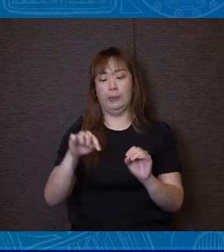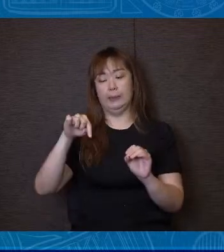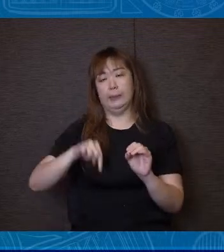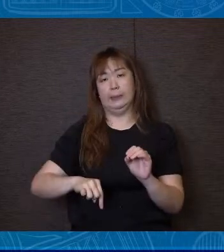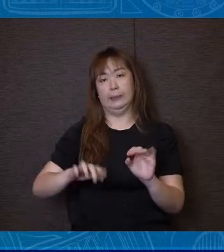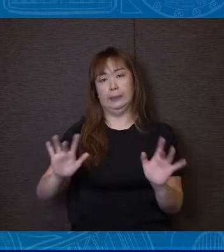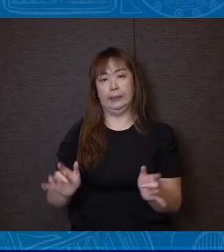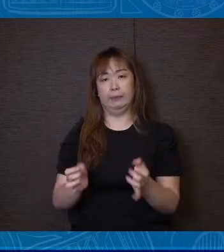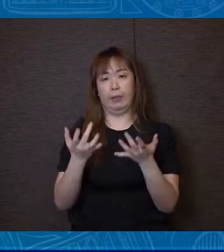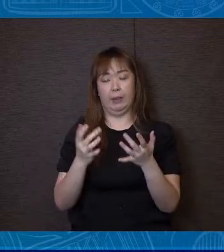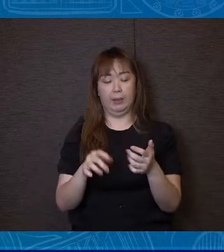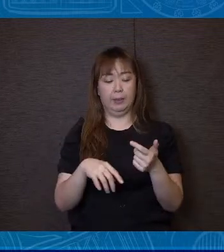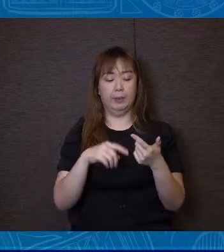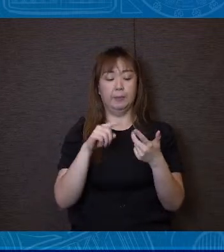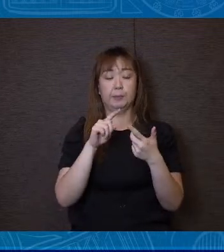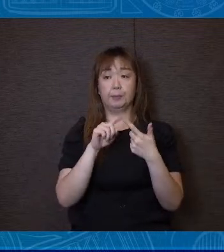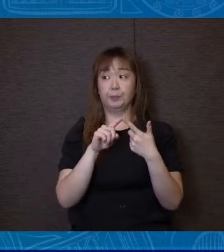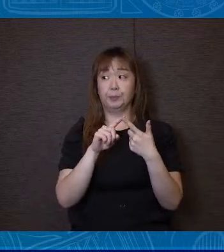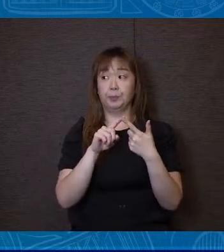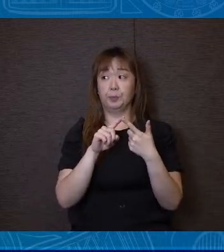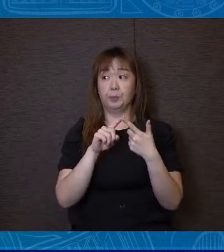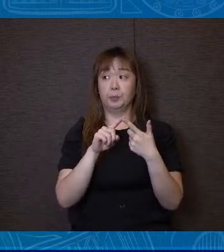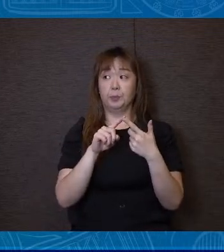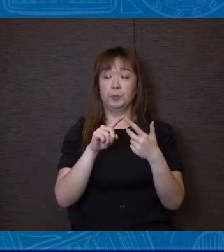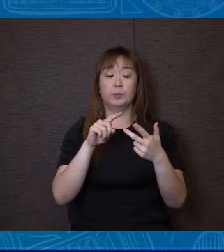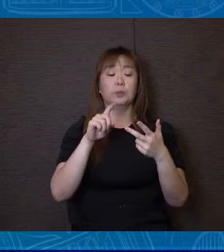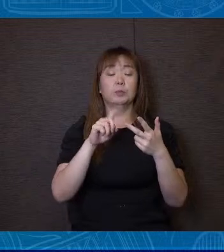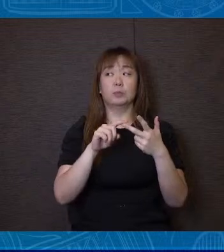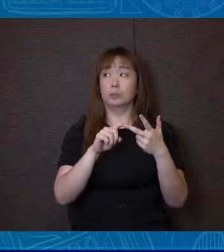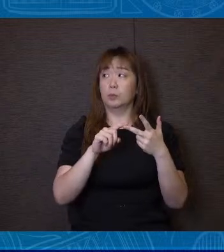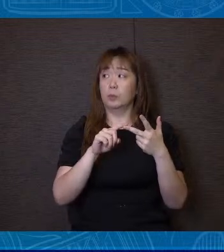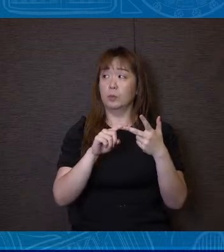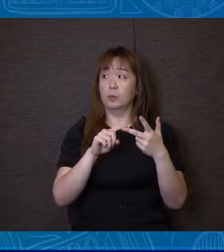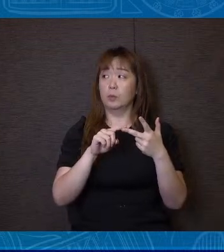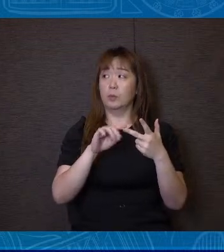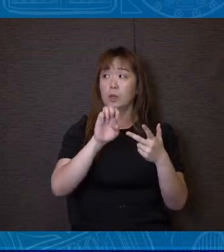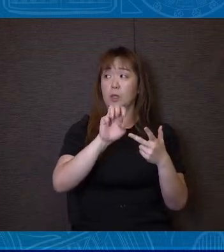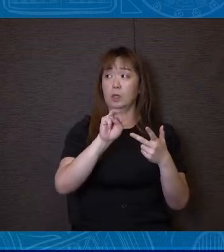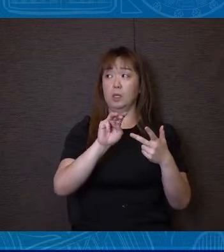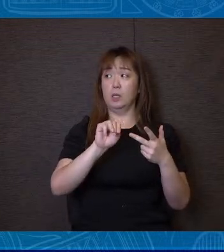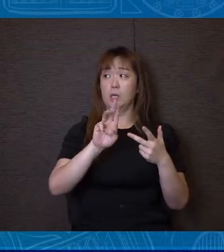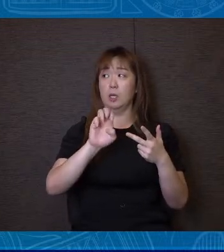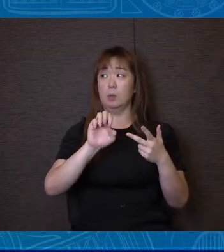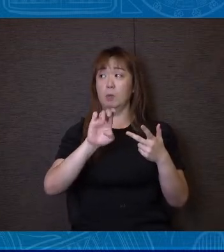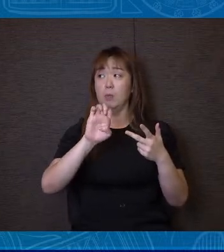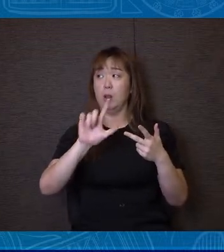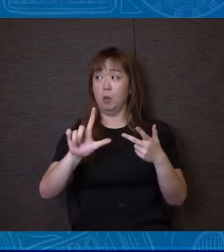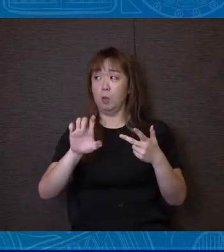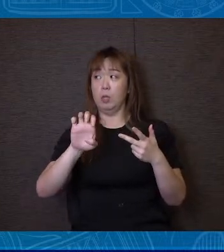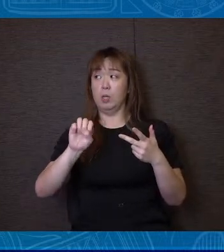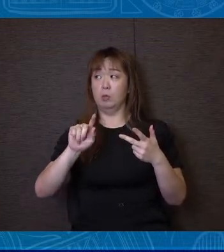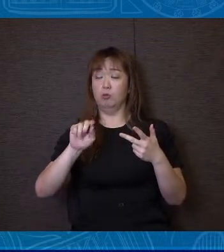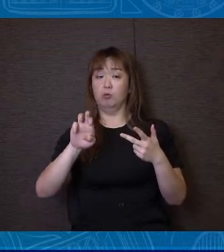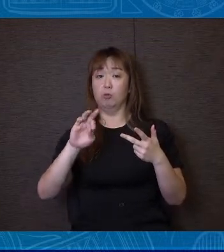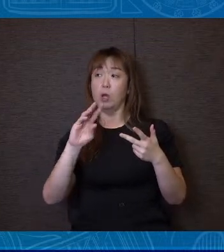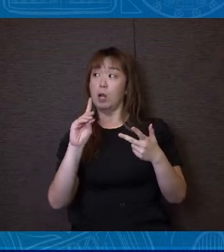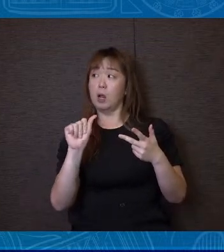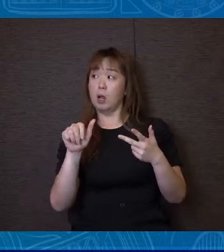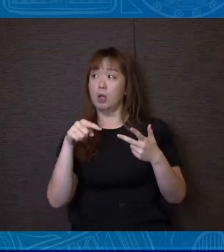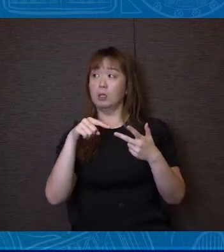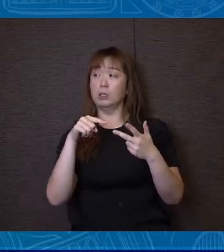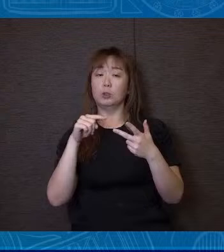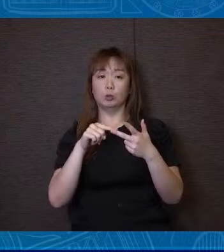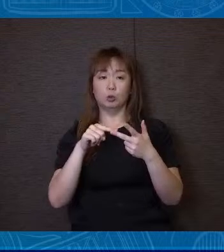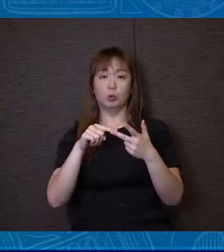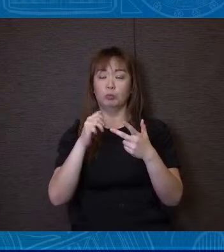also like to ask to the floor Emmanuel Estrada, who is Vice President for Regulatory Development and Strategy at